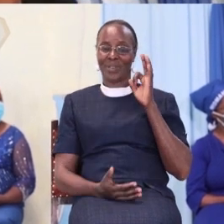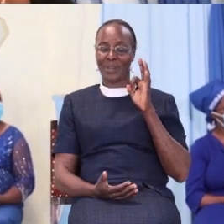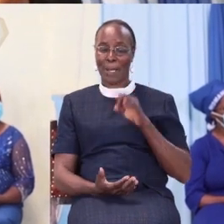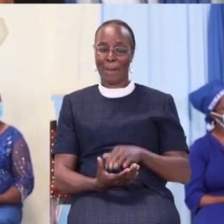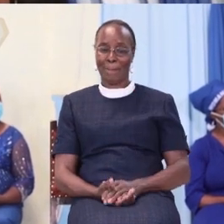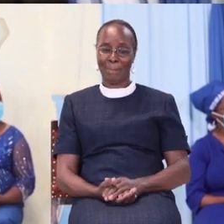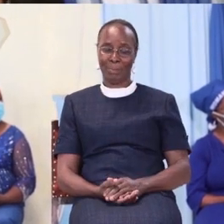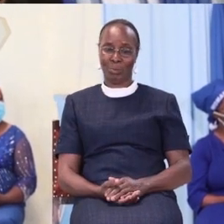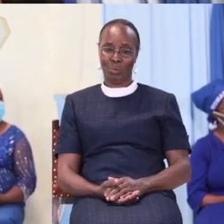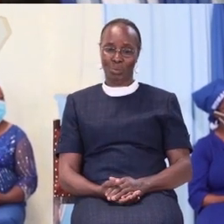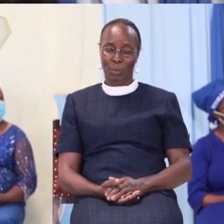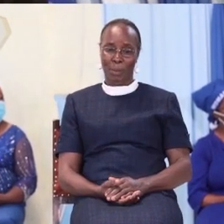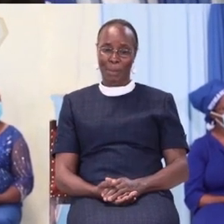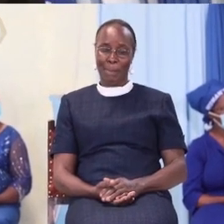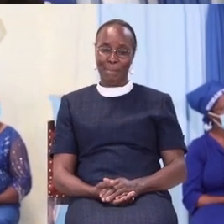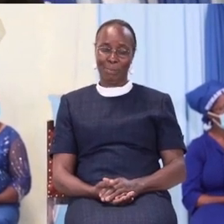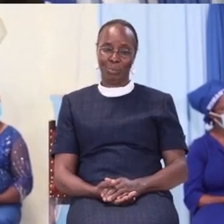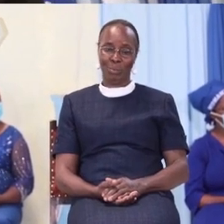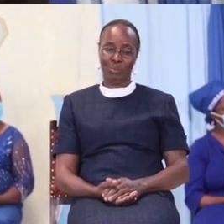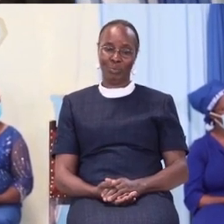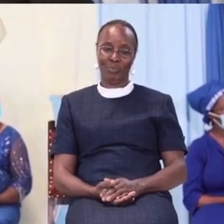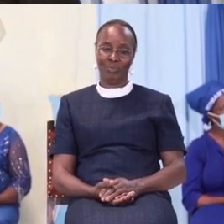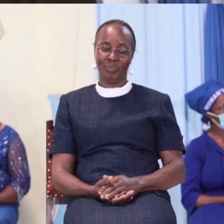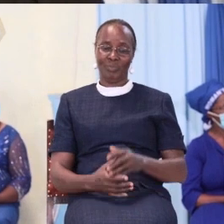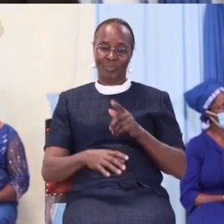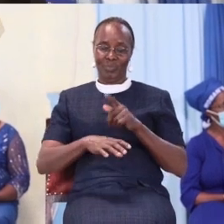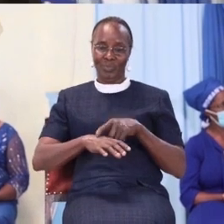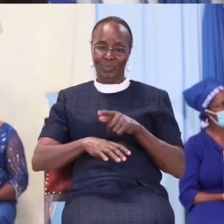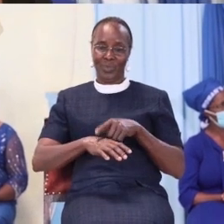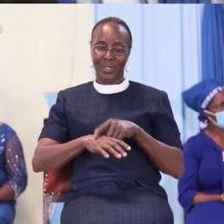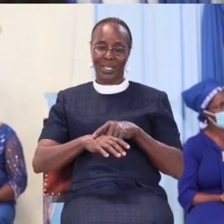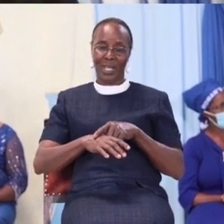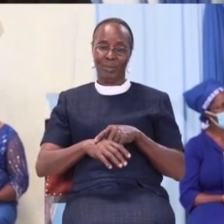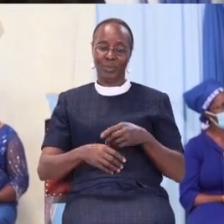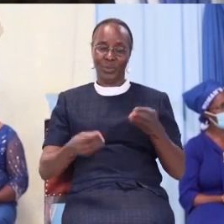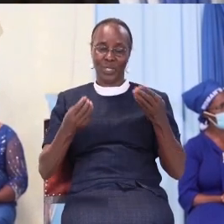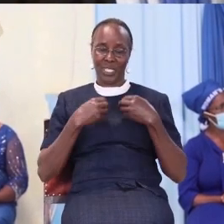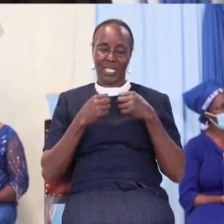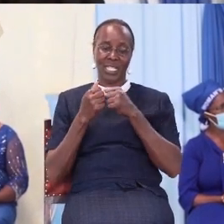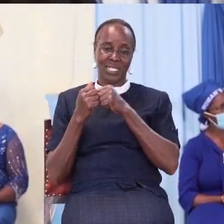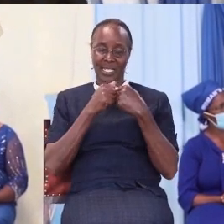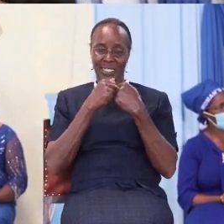as we take over this challenge, as we cross the Jordan,